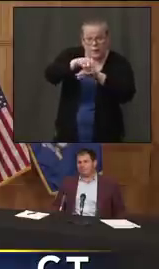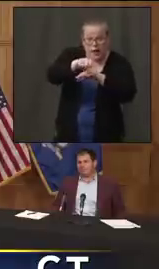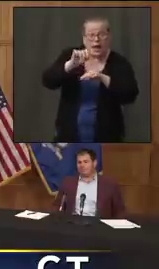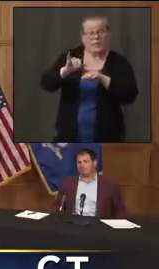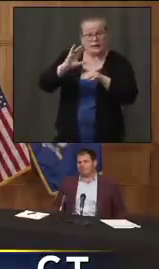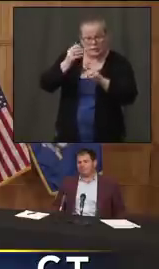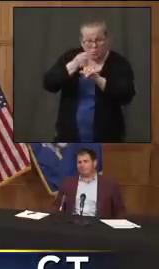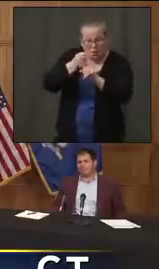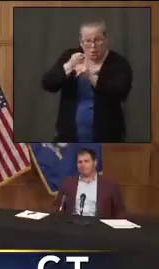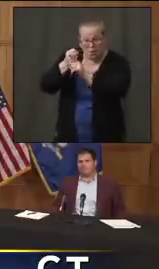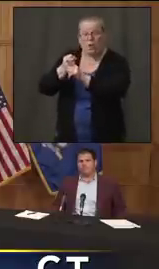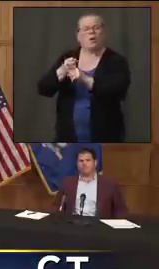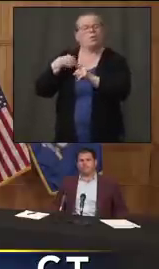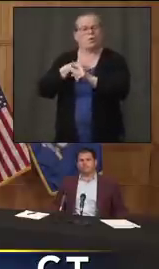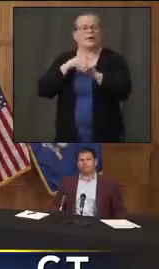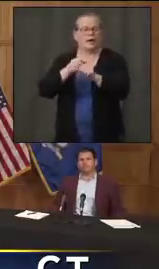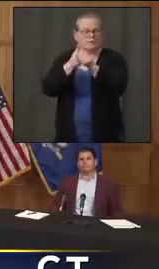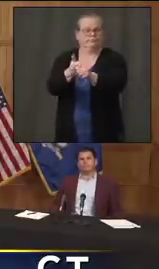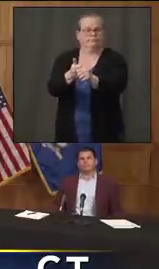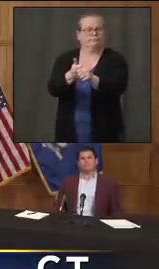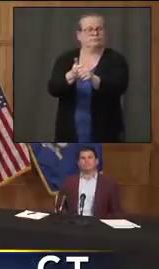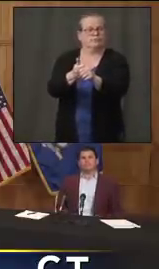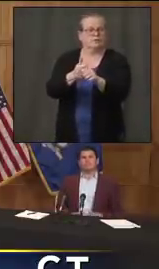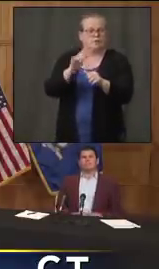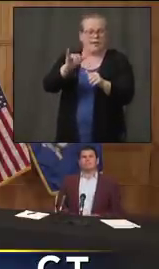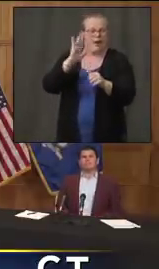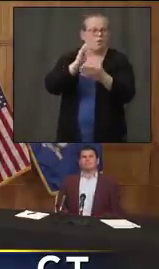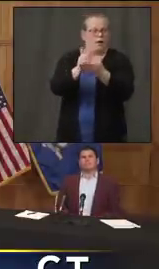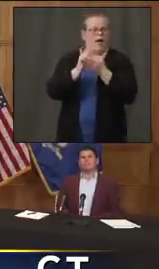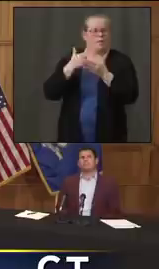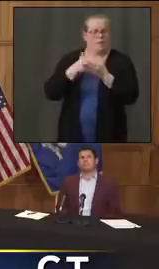you. Hearst, Connecticut Media.